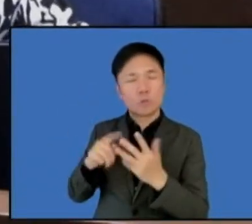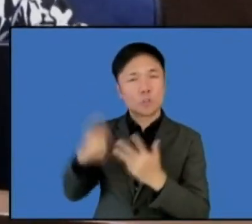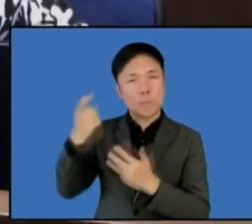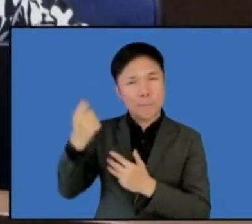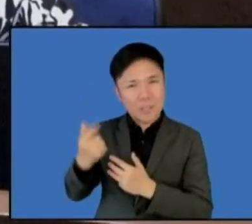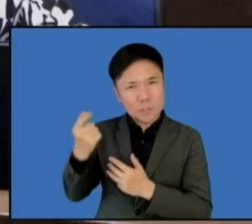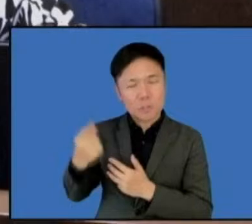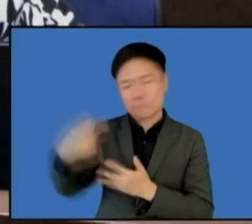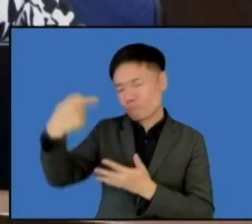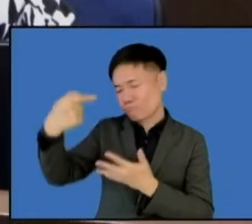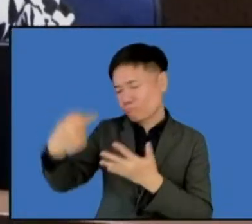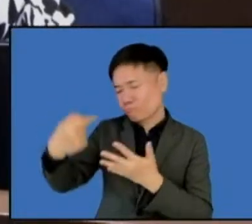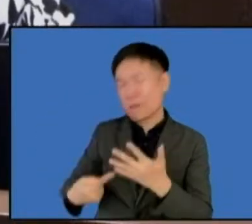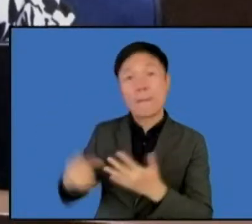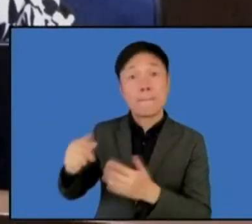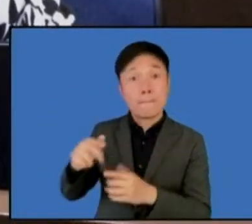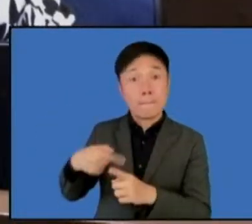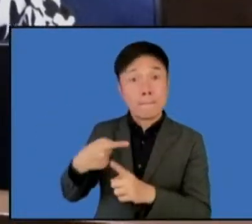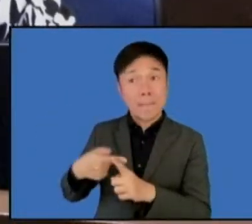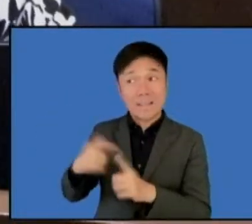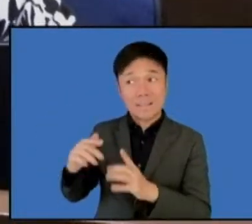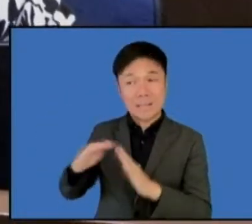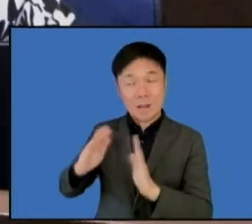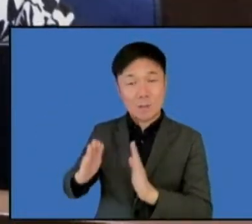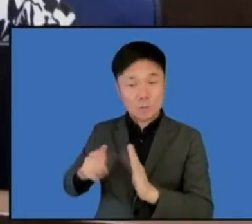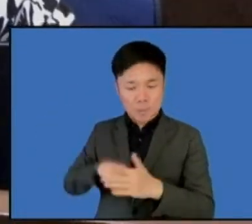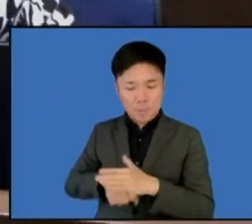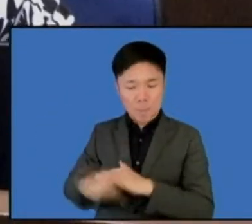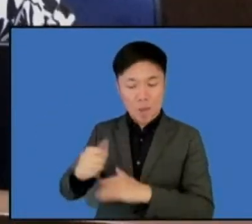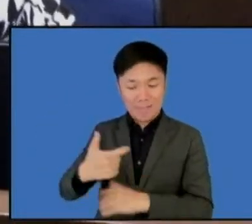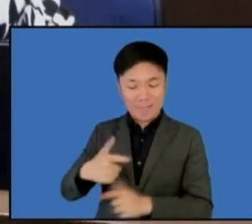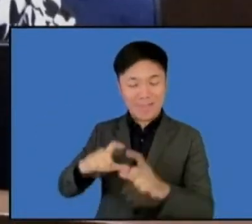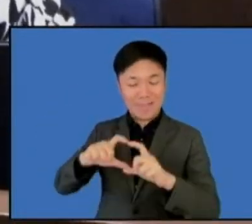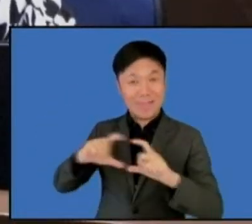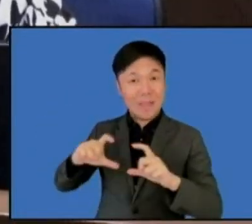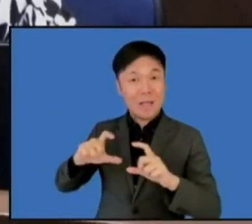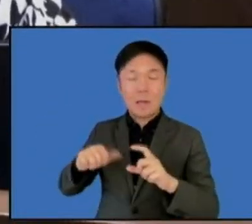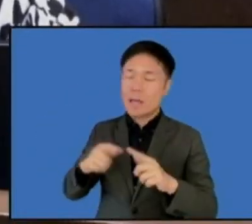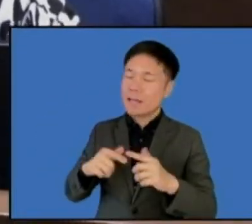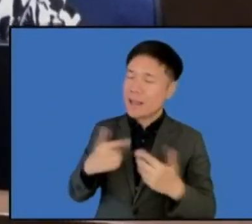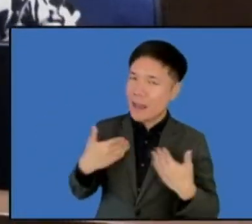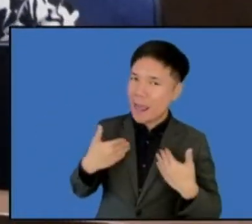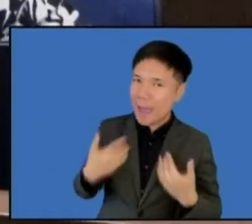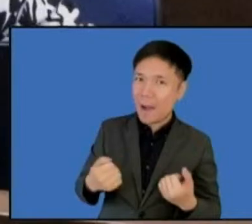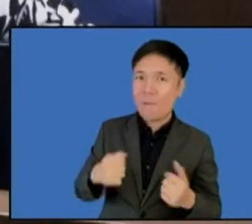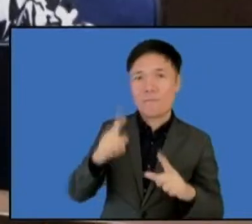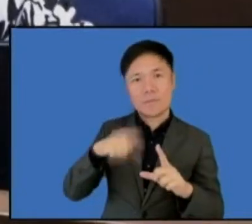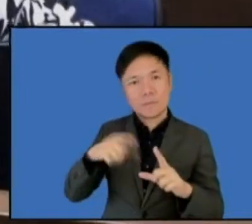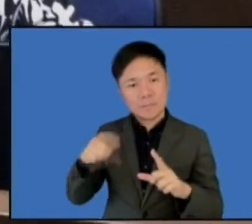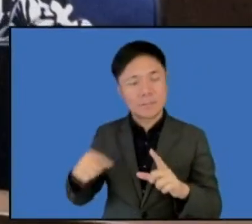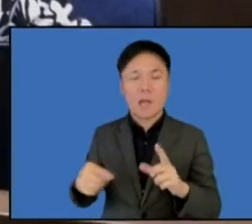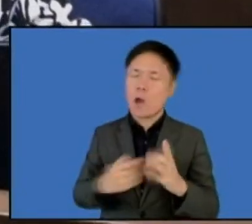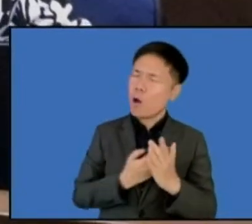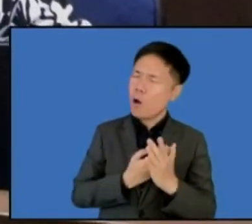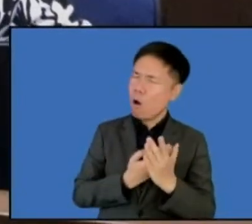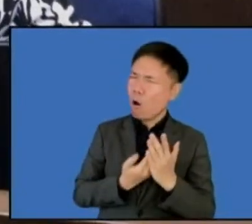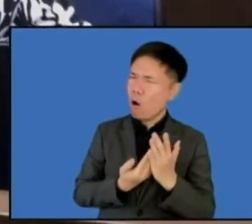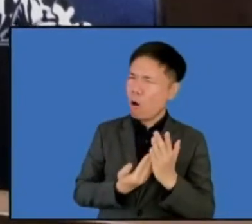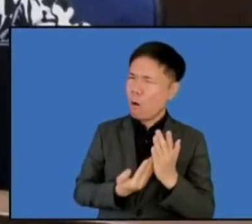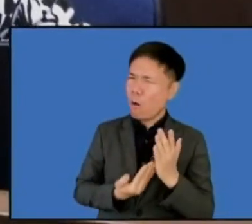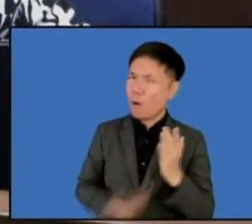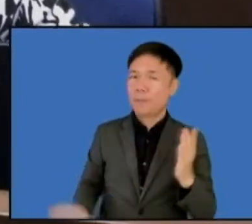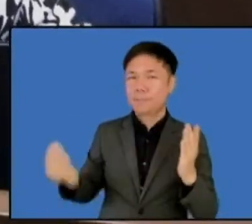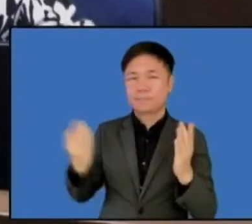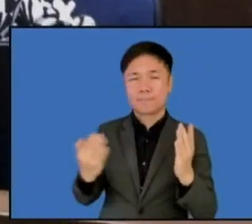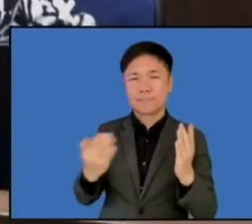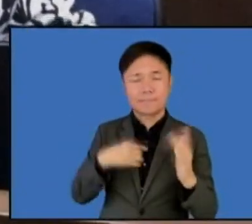having nationality or status of residence information, but still, for example, health insurance statistics or other kinds of statistics, we are